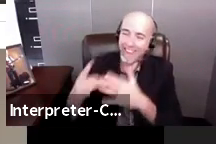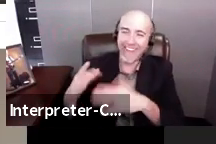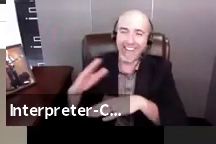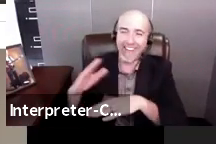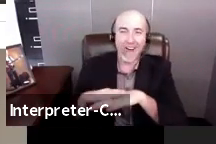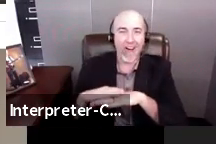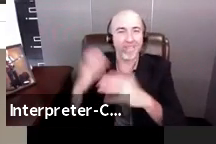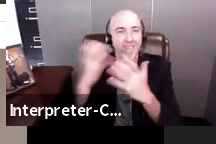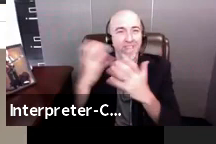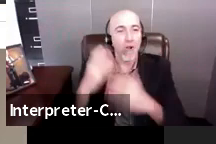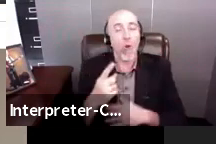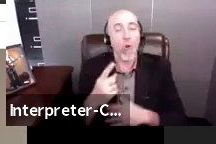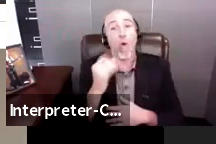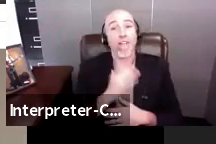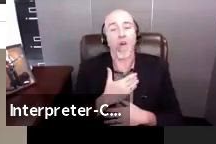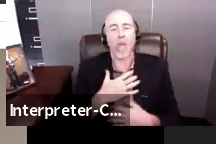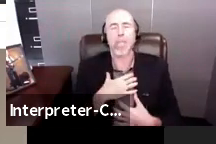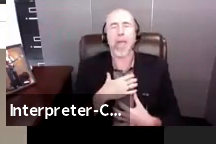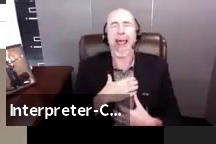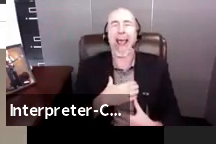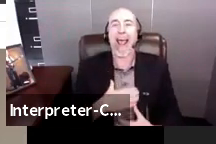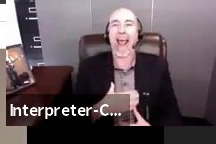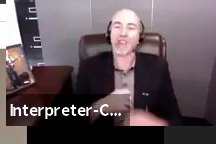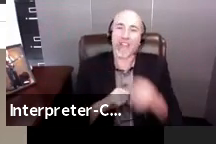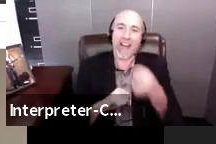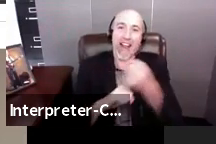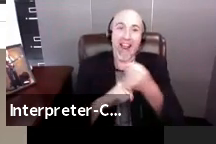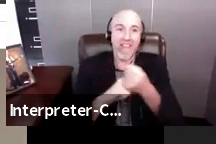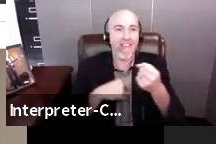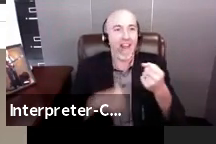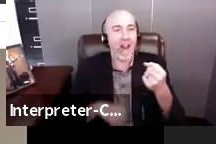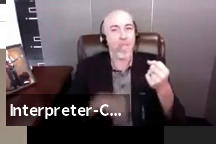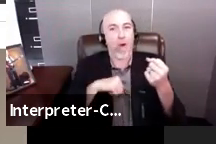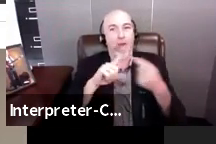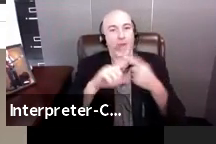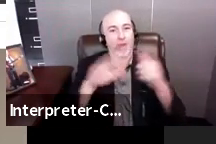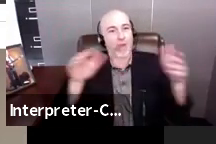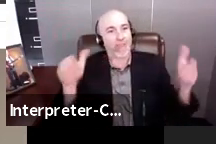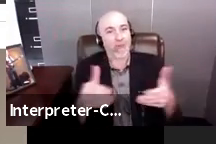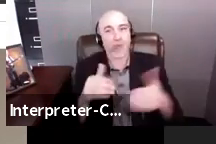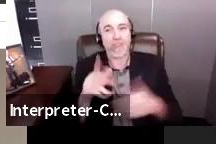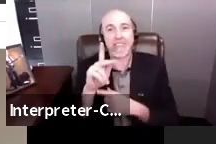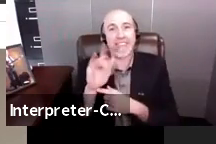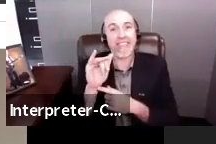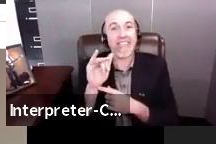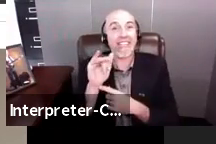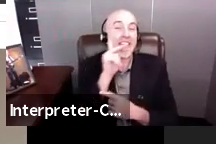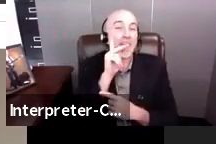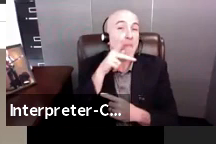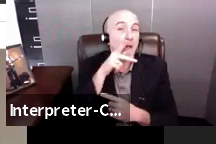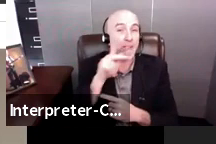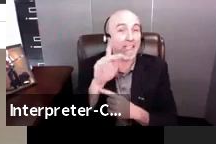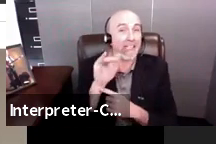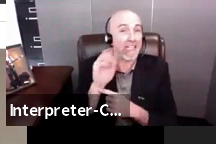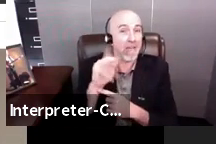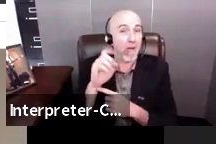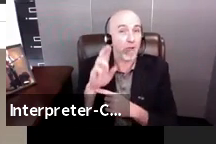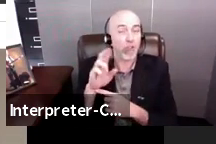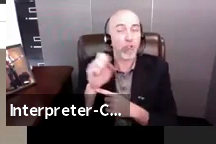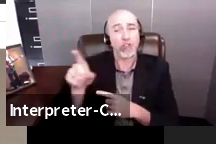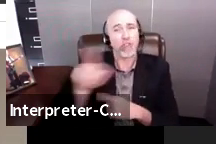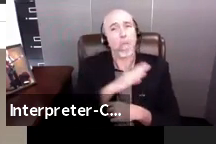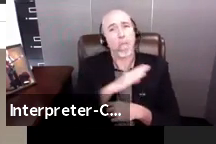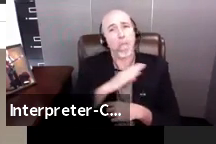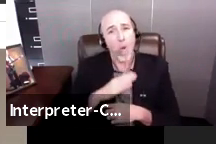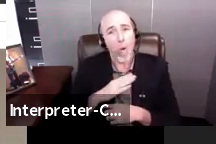those passionate advocates that I'm very proud to introduce next is Ms. Kim Powers. Kim Powers is a board member and